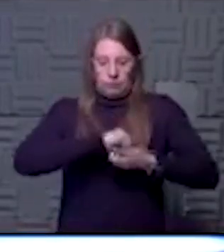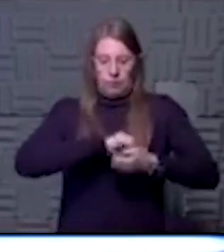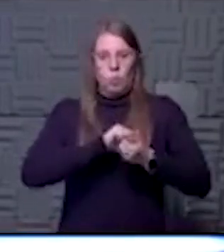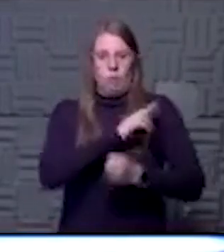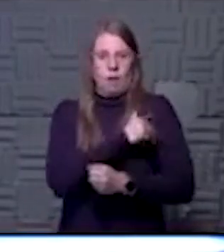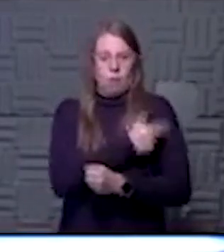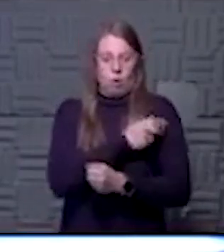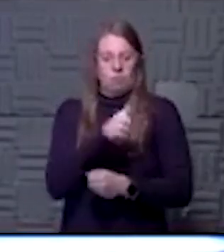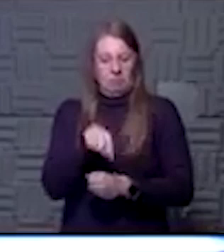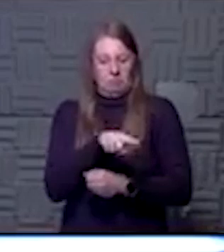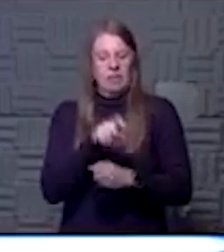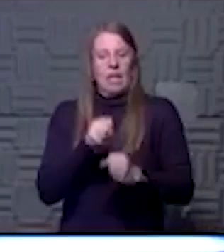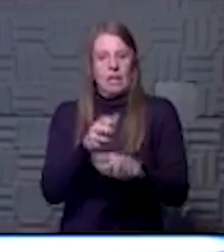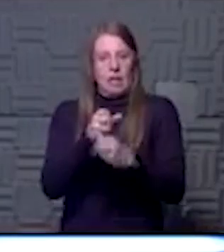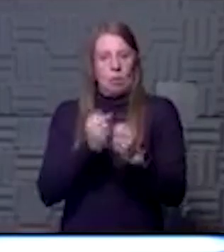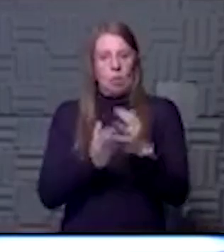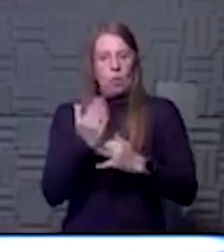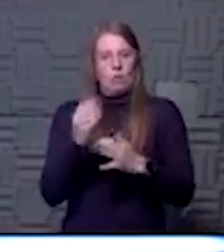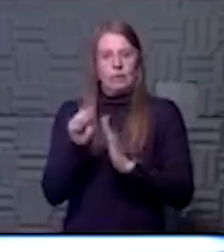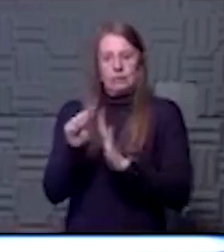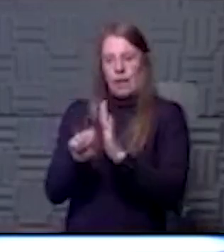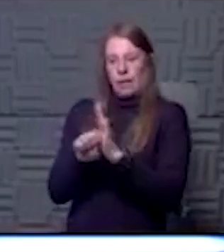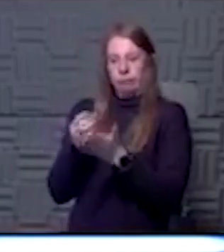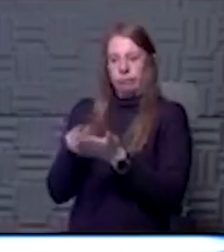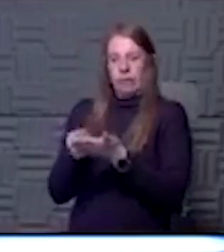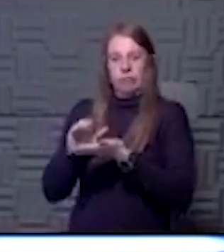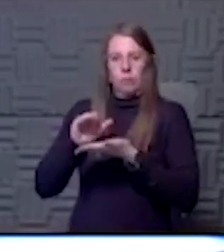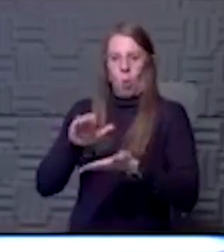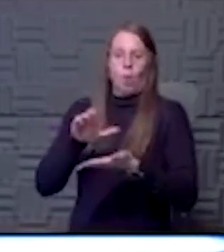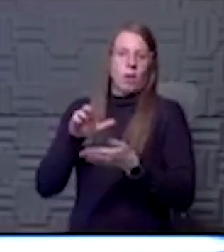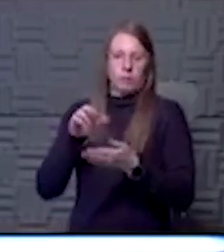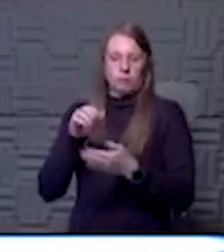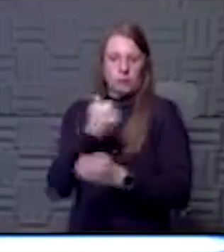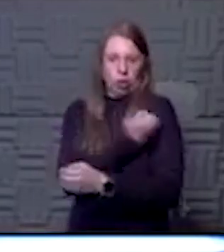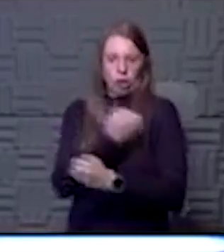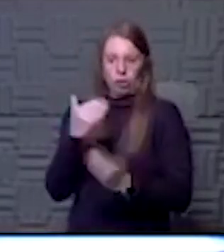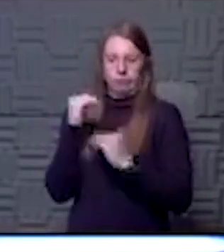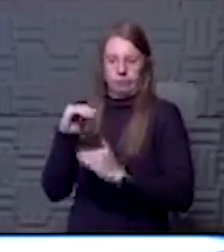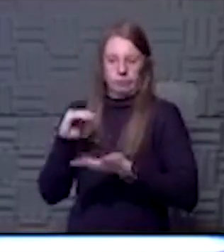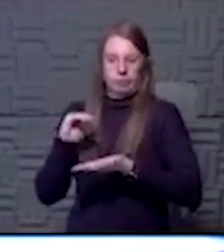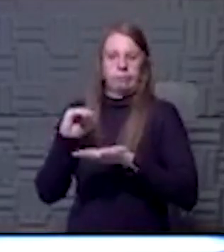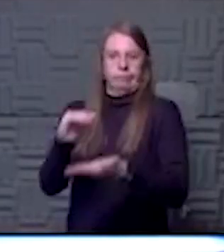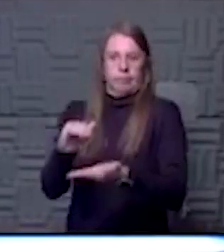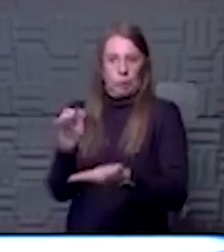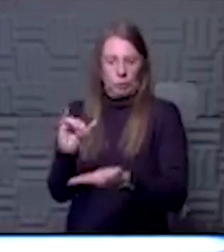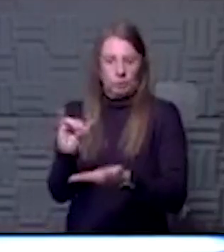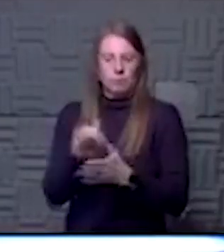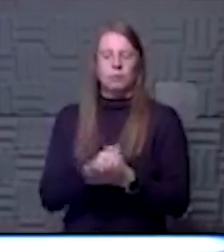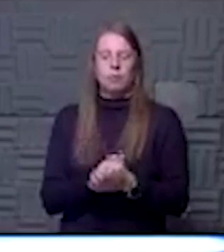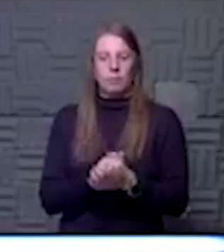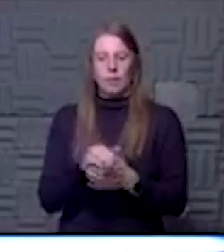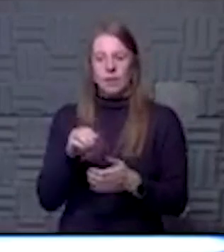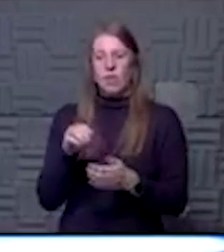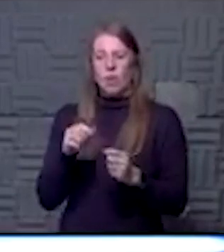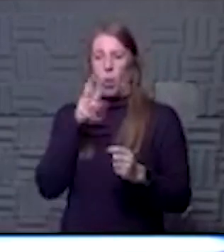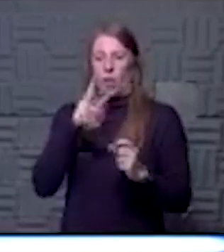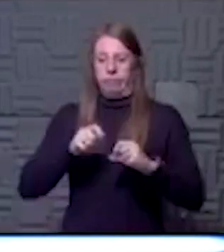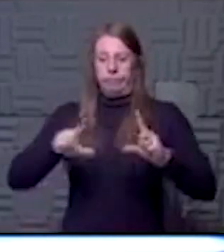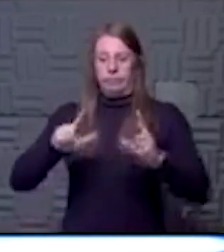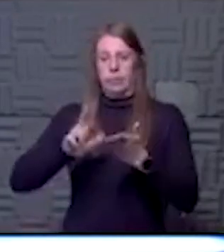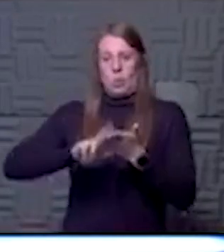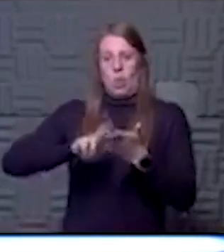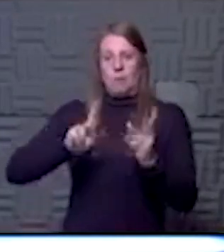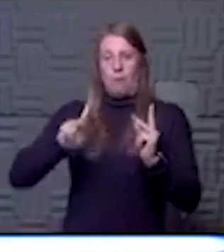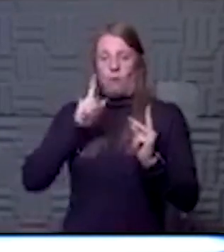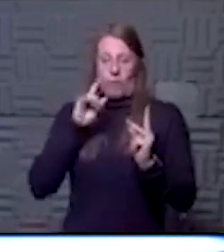that through the state allocations that will be coming. So we'll also be enrolling people to do that as well. So we will be using as wide a